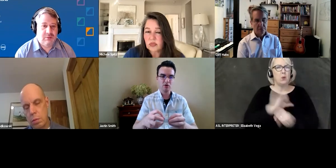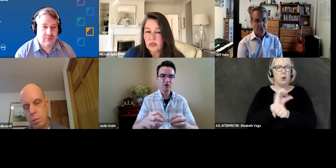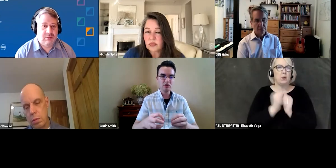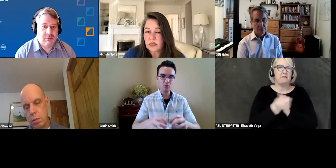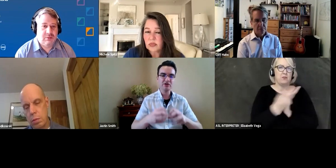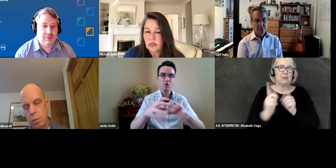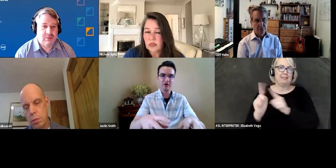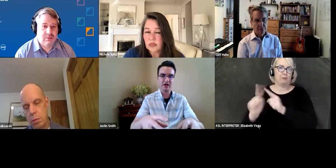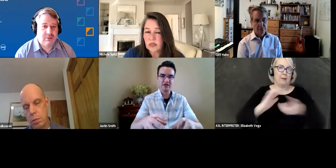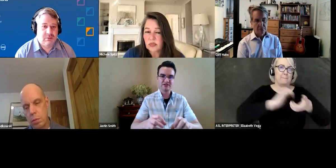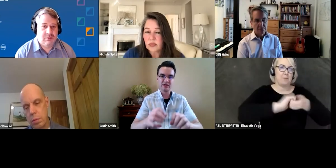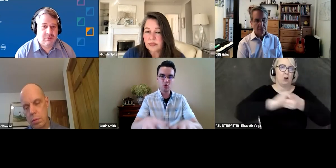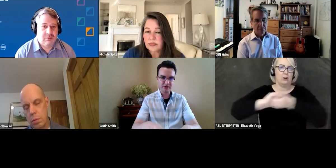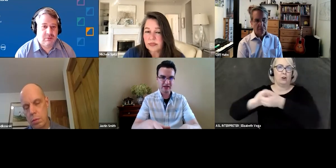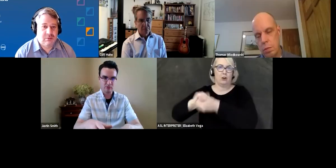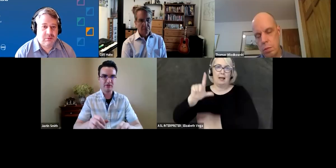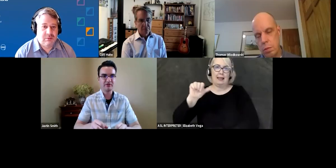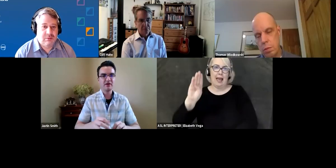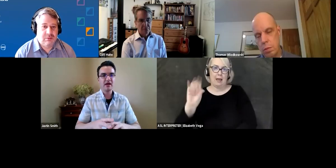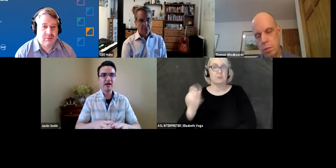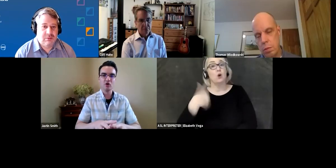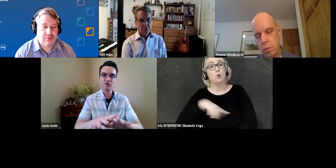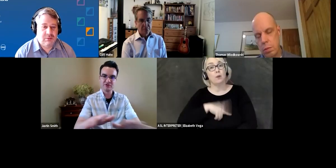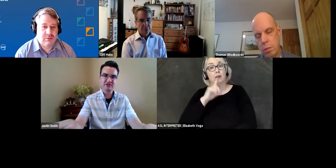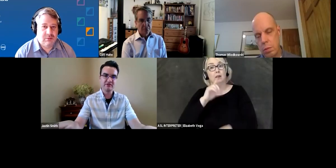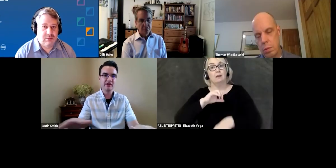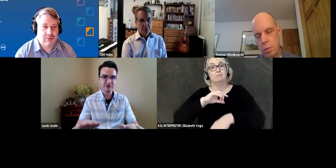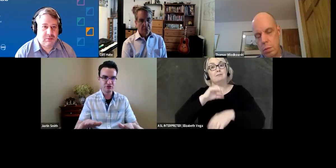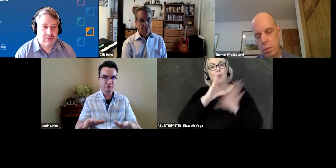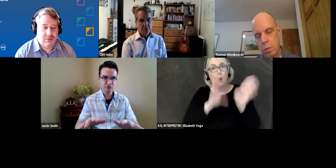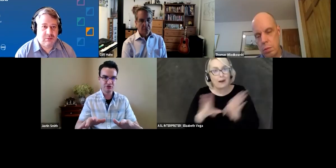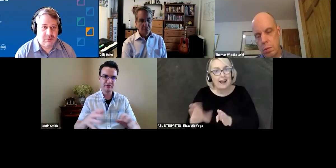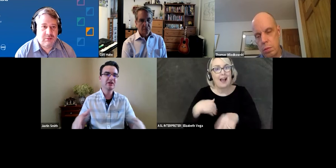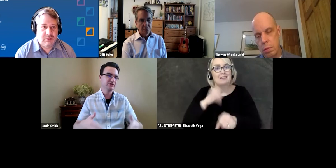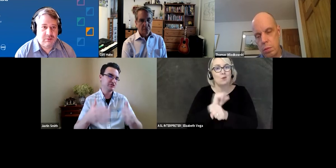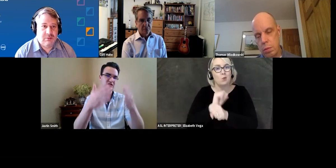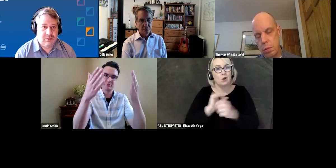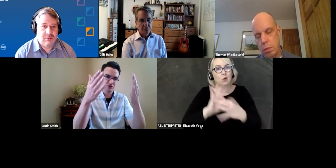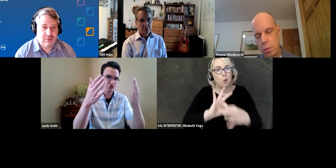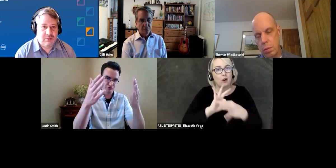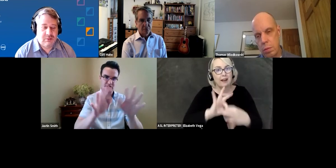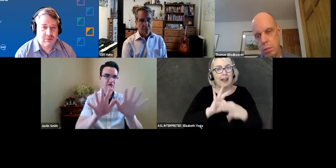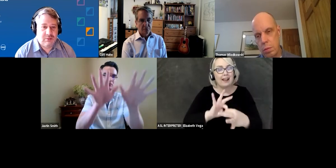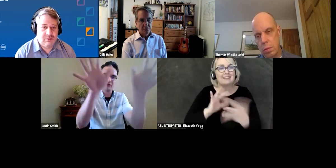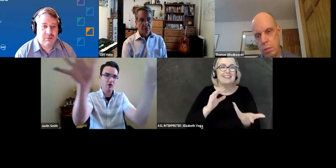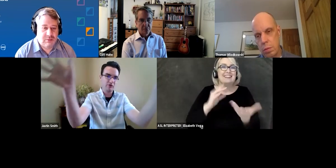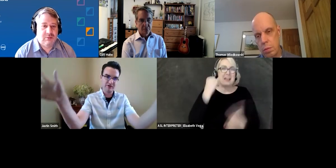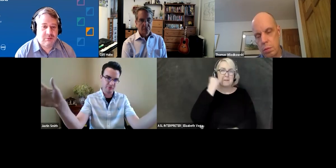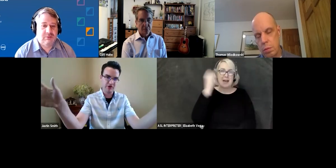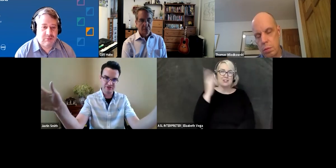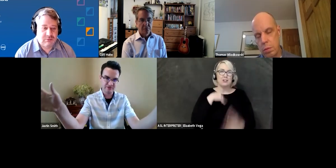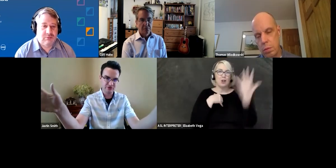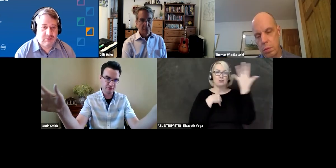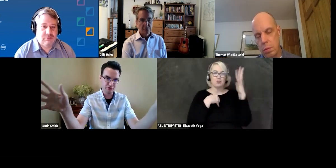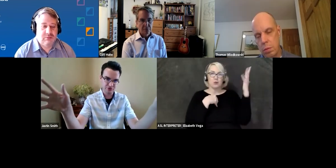who we organize and coordinate with and oversee their distribution. Think of it just like a big tree with all the